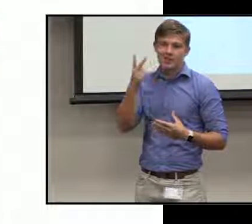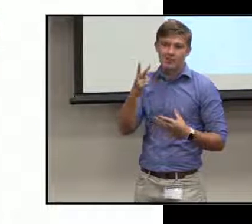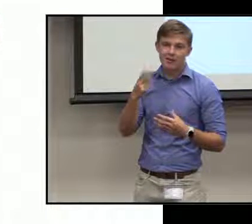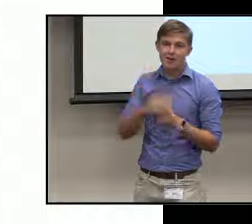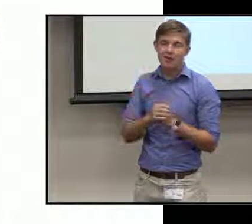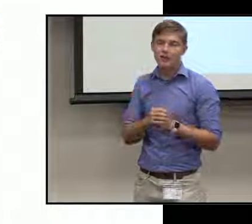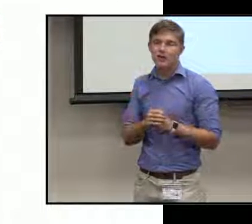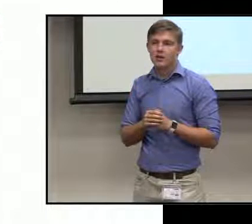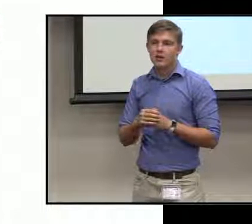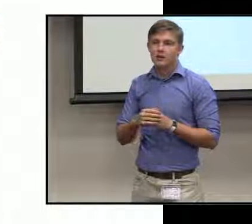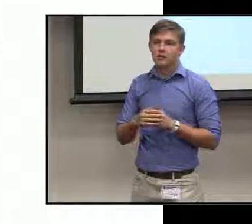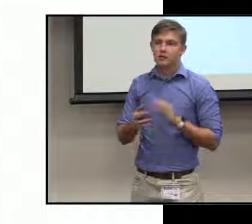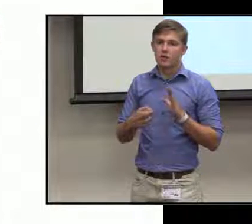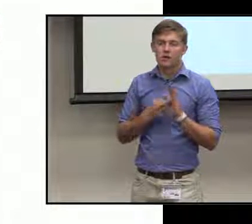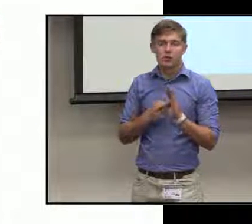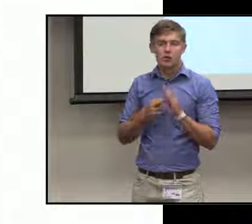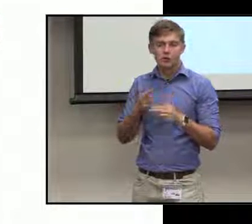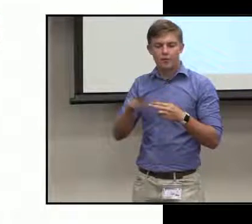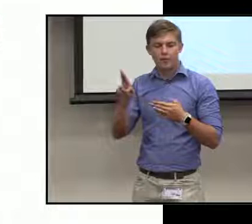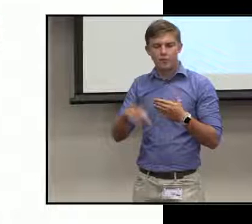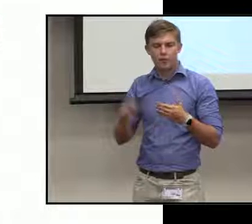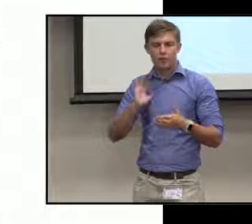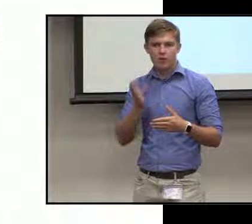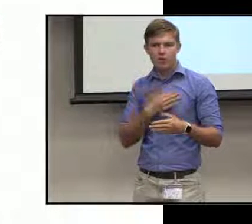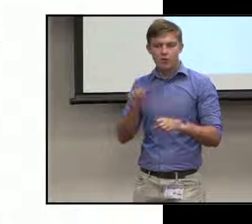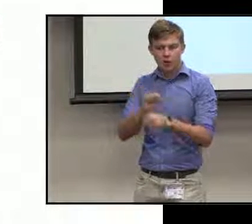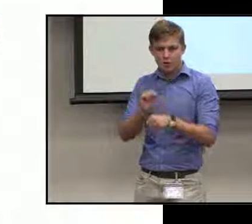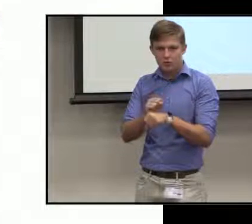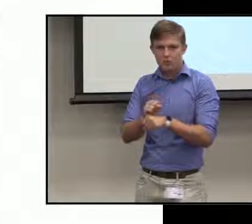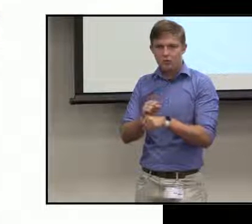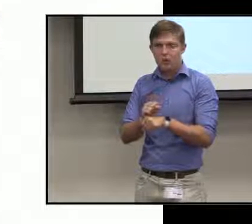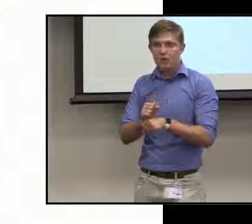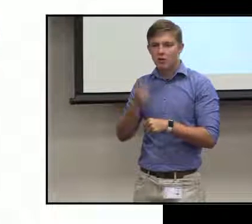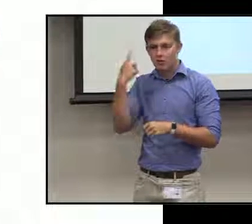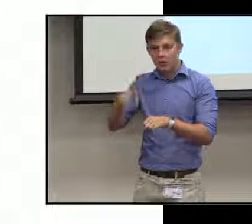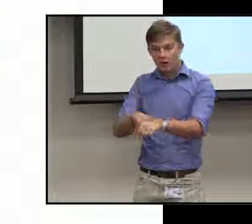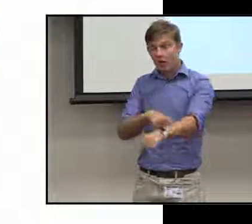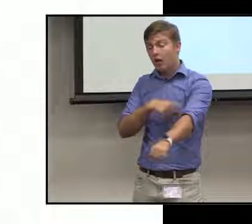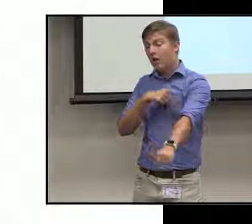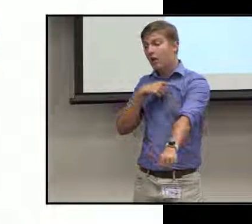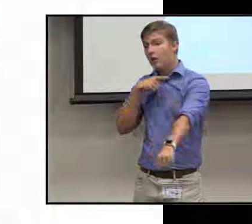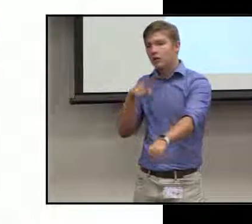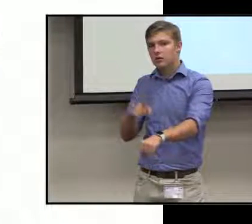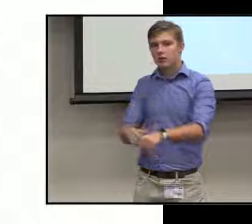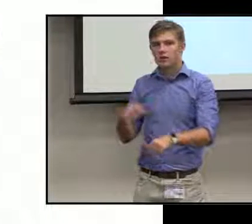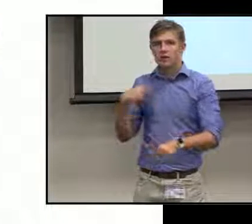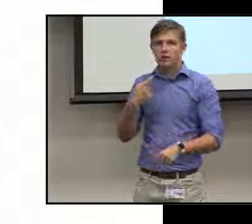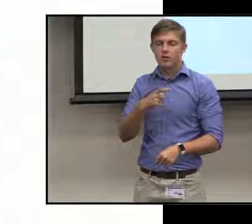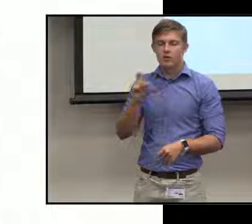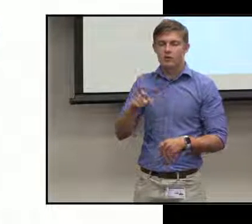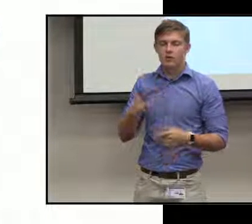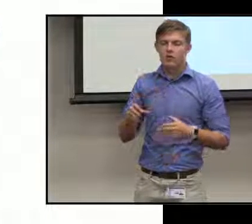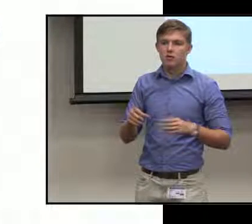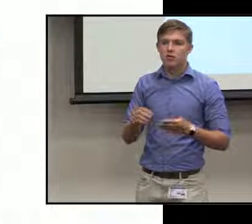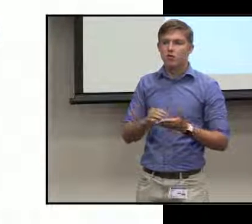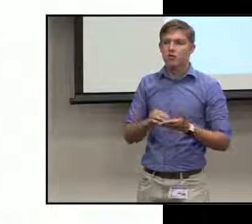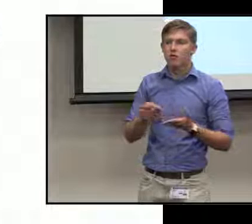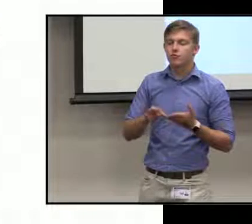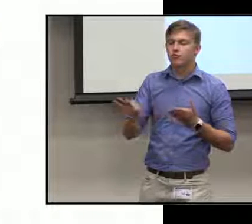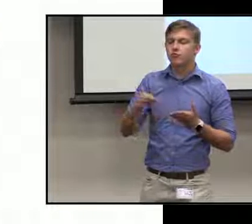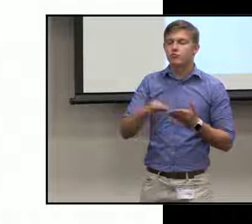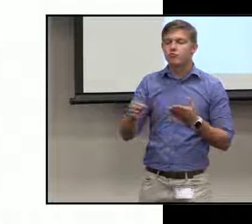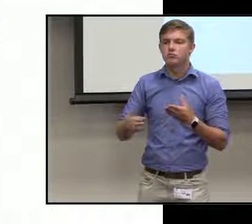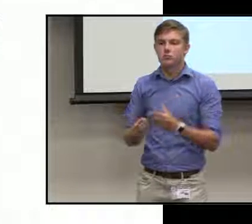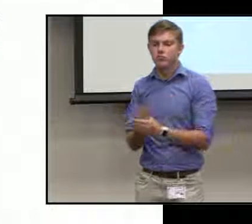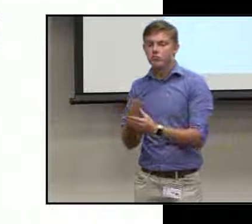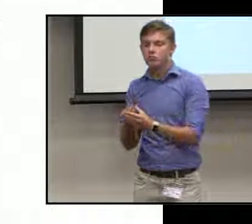of our labors for a long time. So we may have to plug away and plug away. We may have to be like John the Baptist and lay